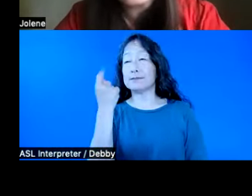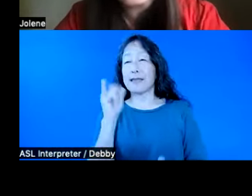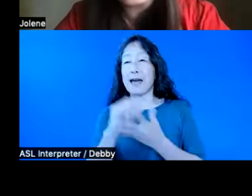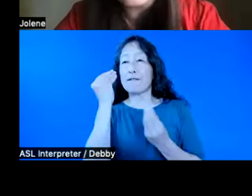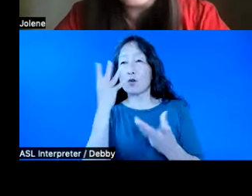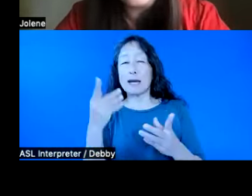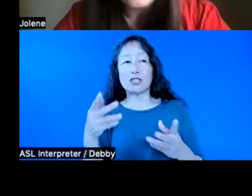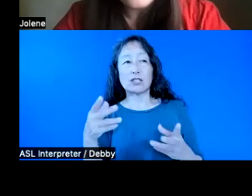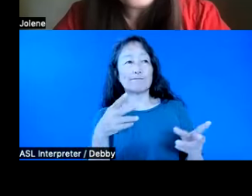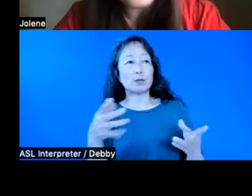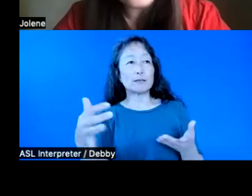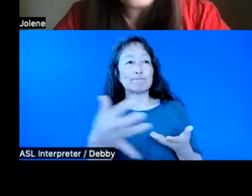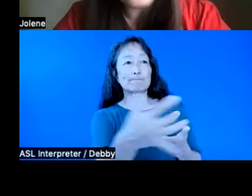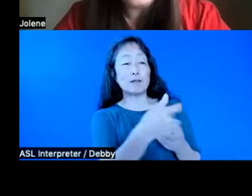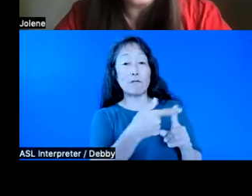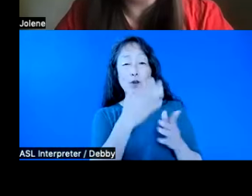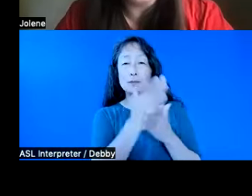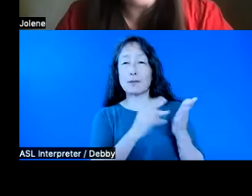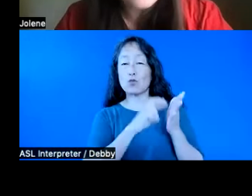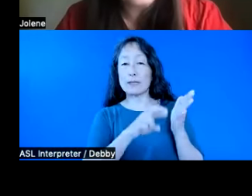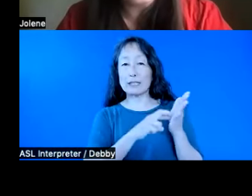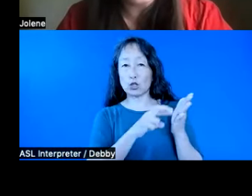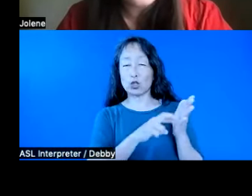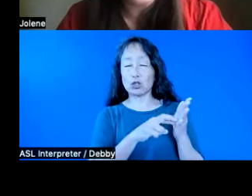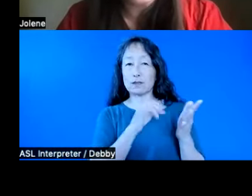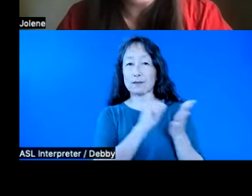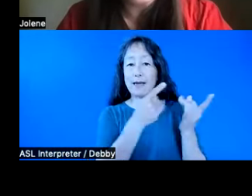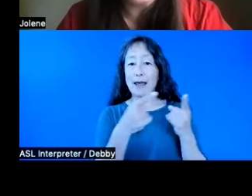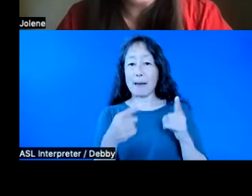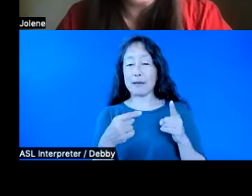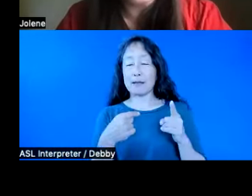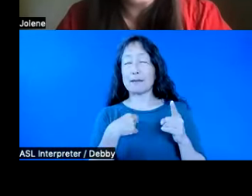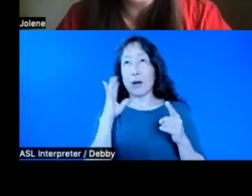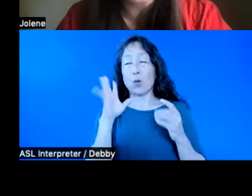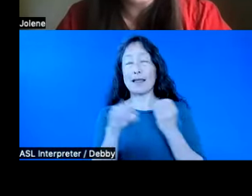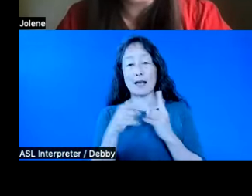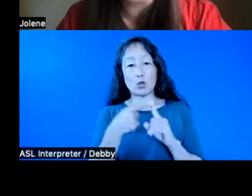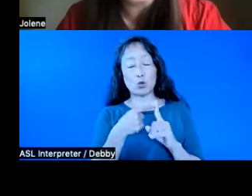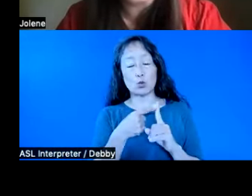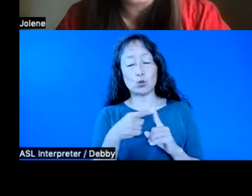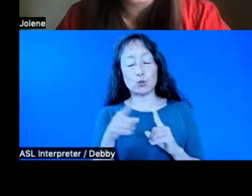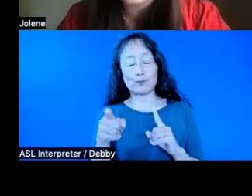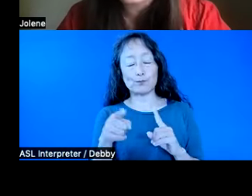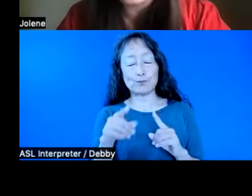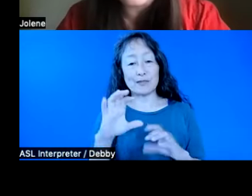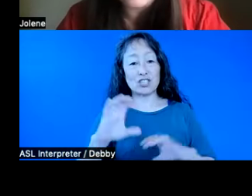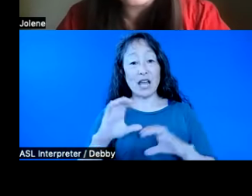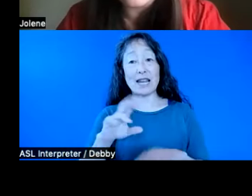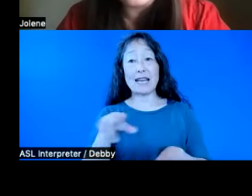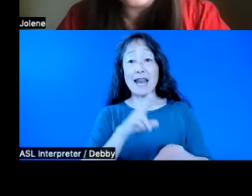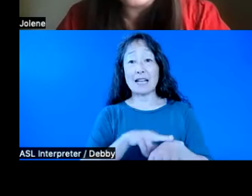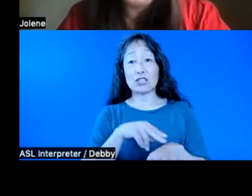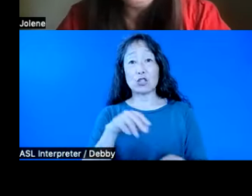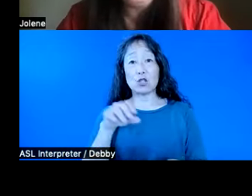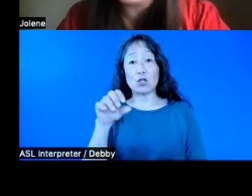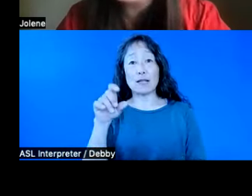research that was done that I know we'll add it into the chat, but the National Sexual Violence Resource Center has an